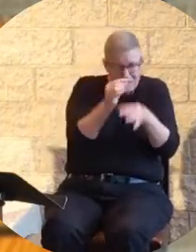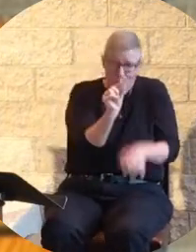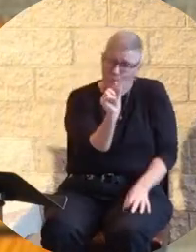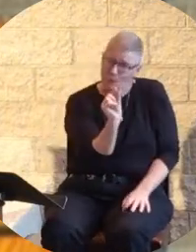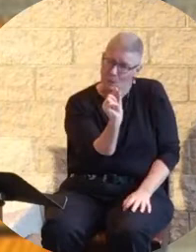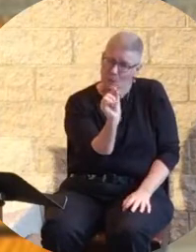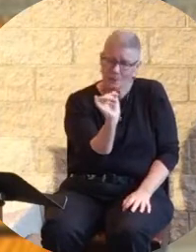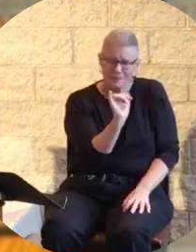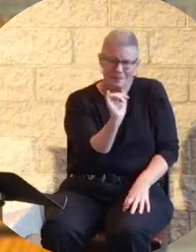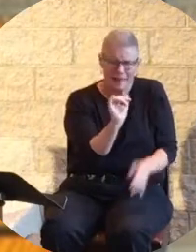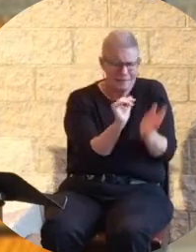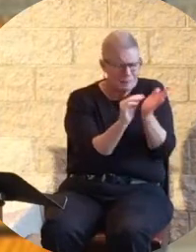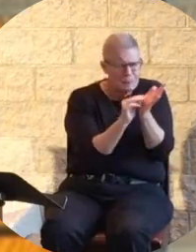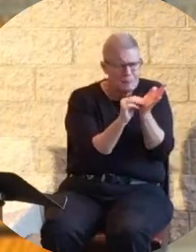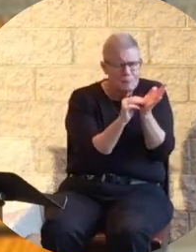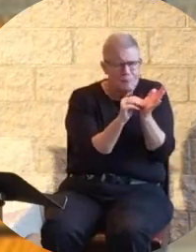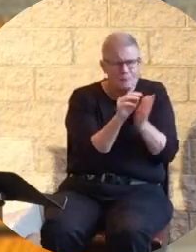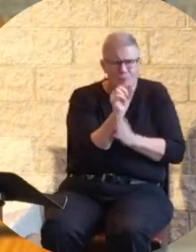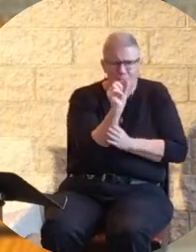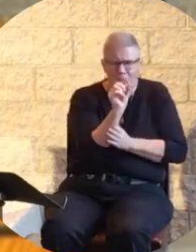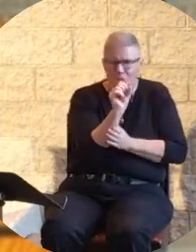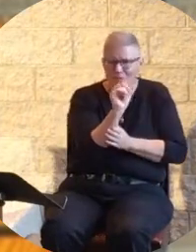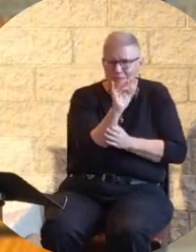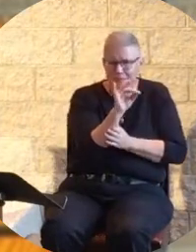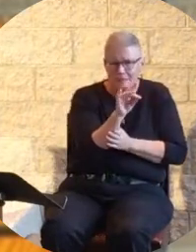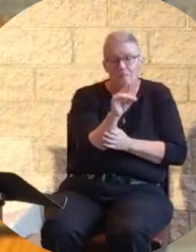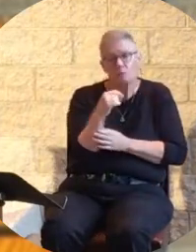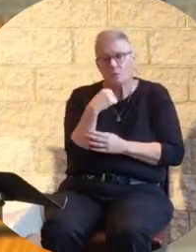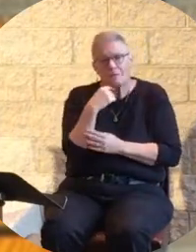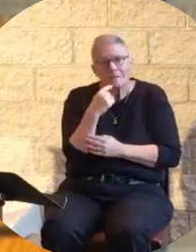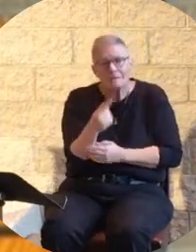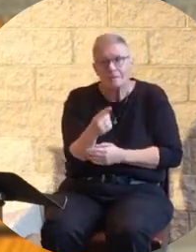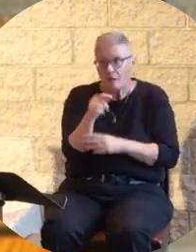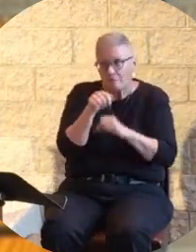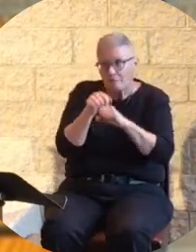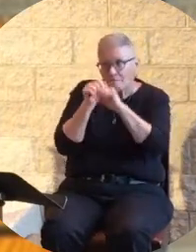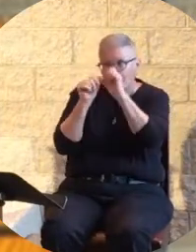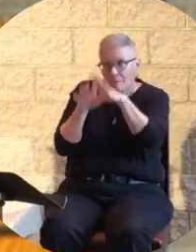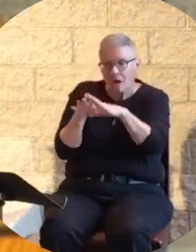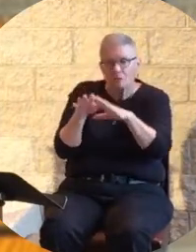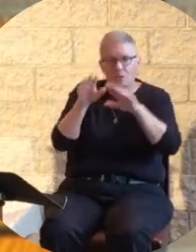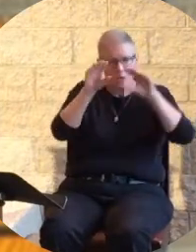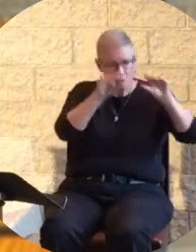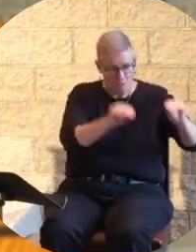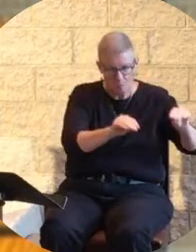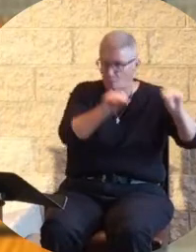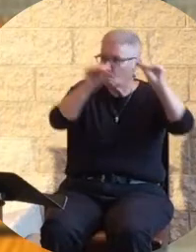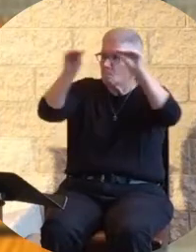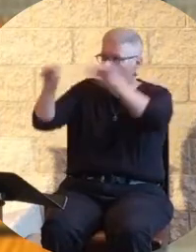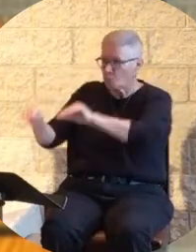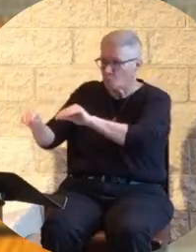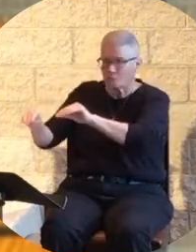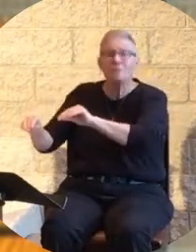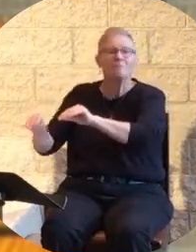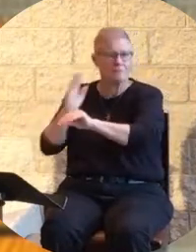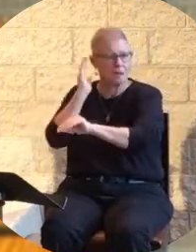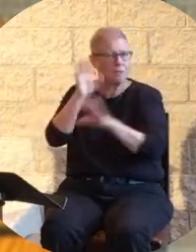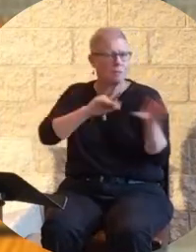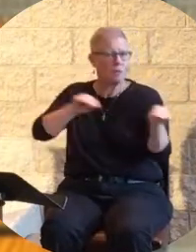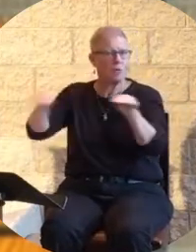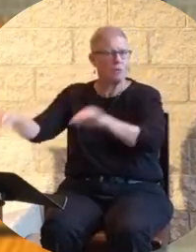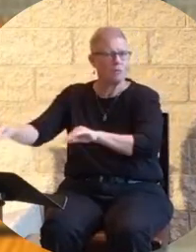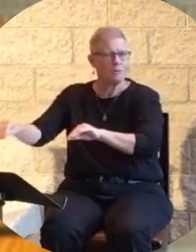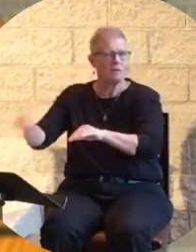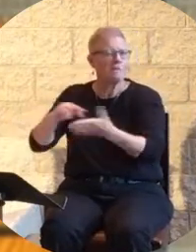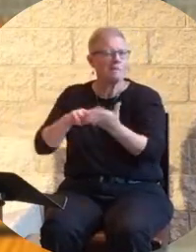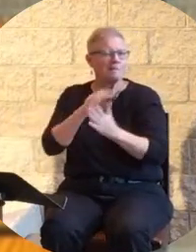say to this mountain, move from here to there, and it will move, and nothing will be impossible for you. The